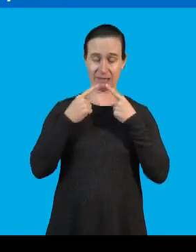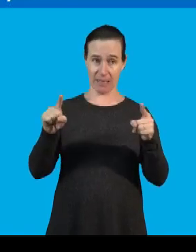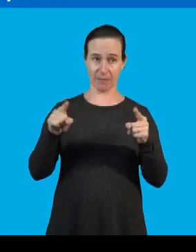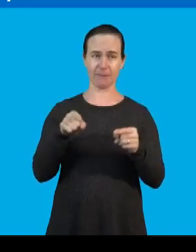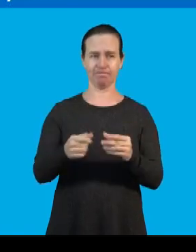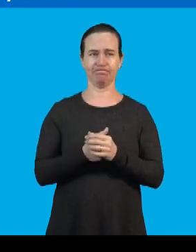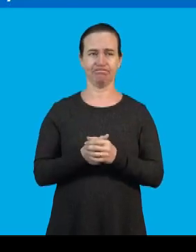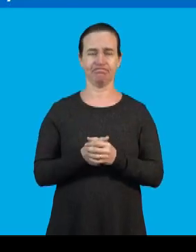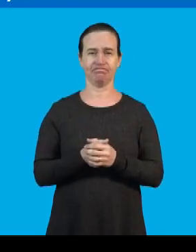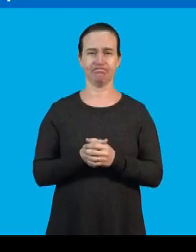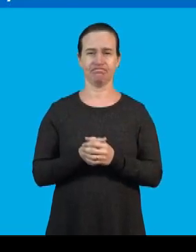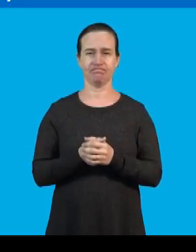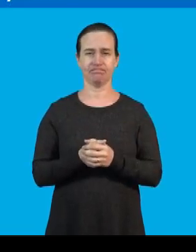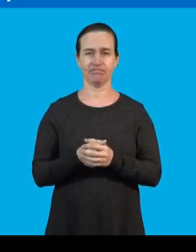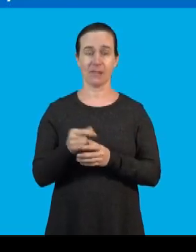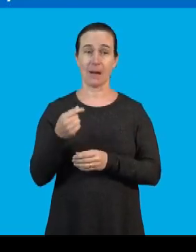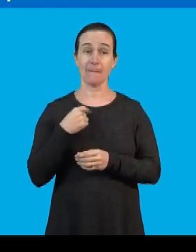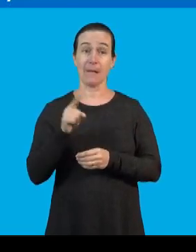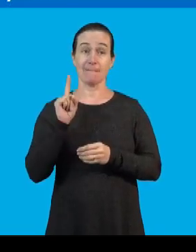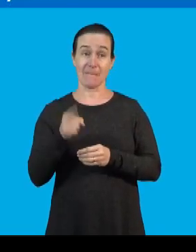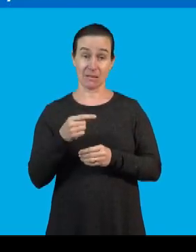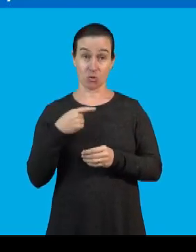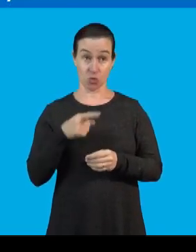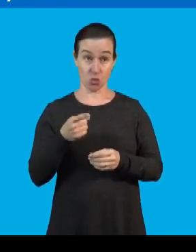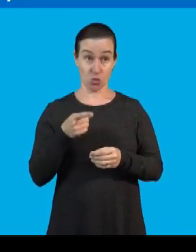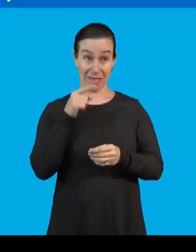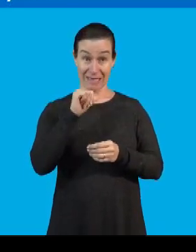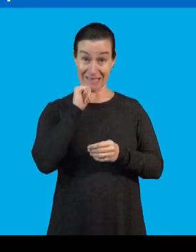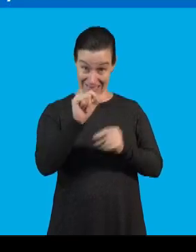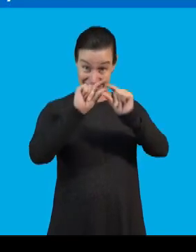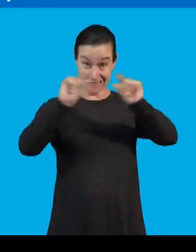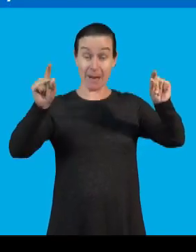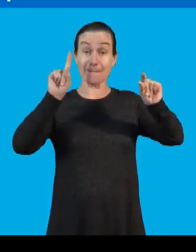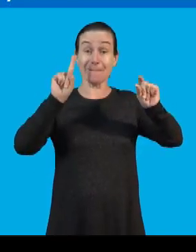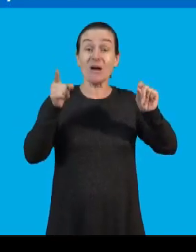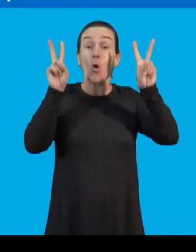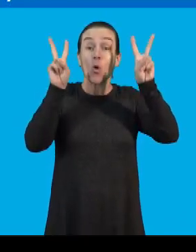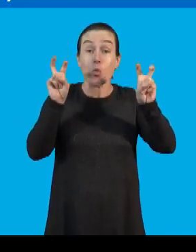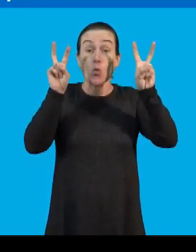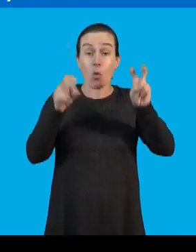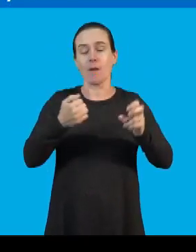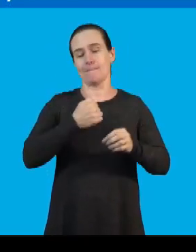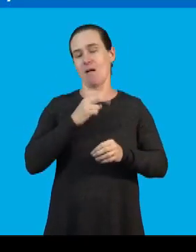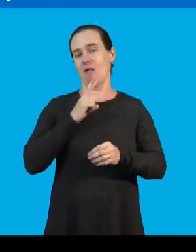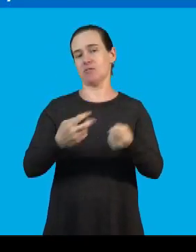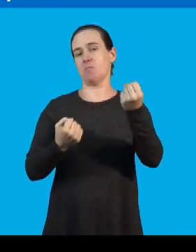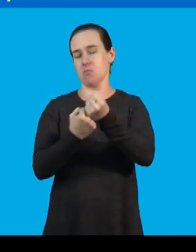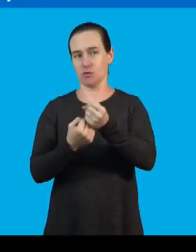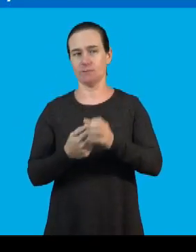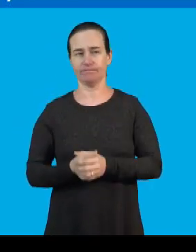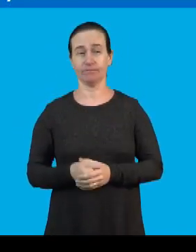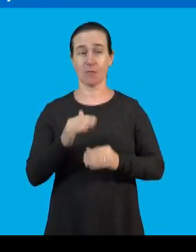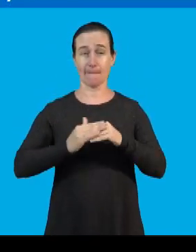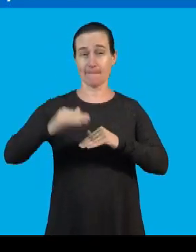the statement is true or false. The statement has been given to you. And in this case, you have to quote to support the